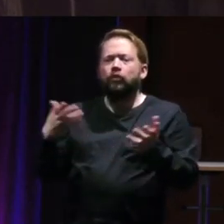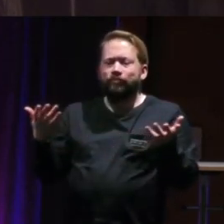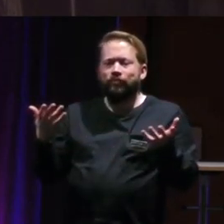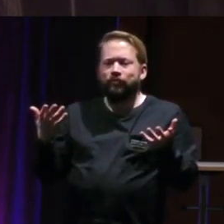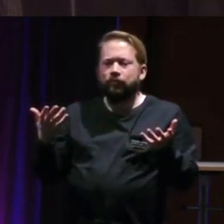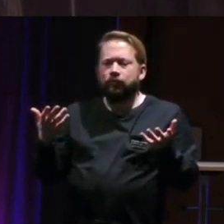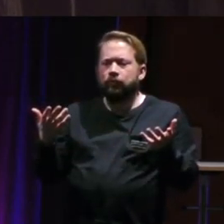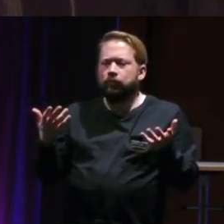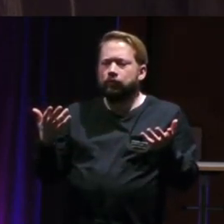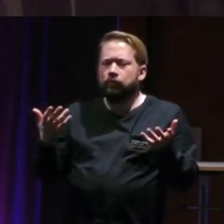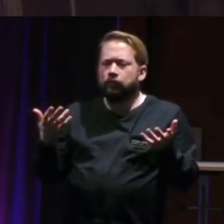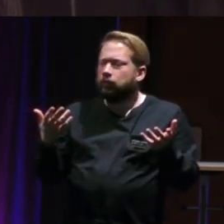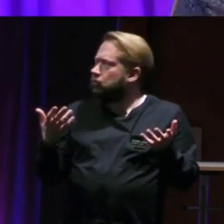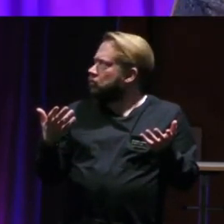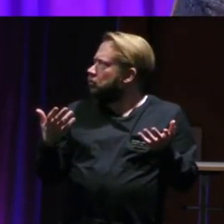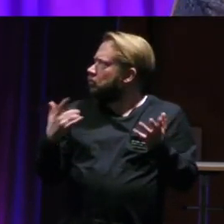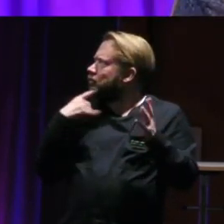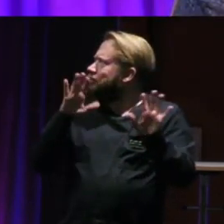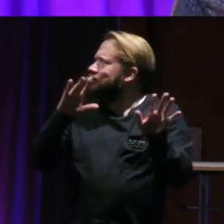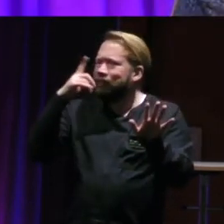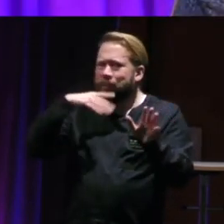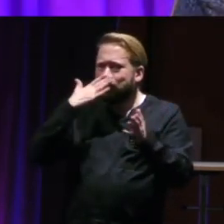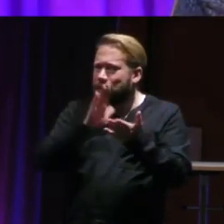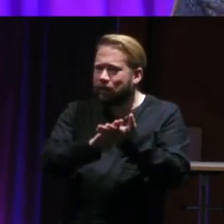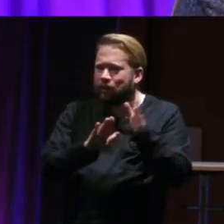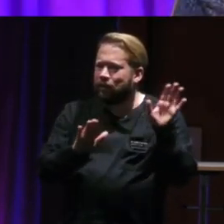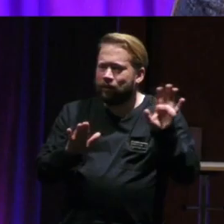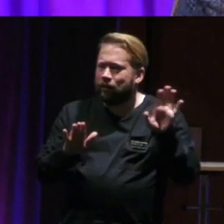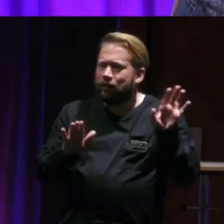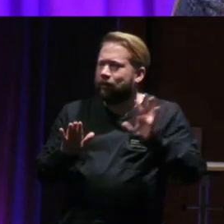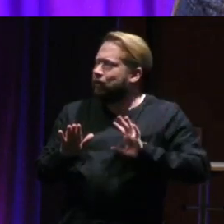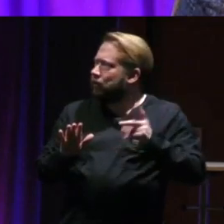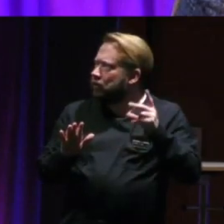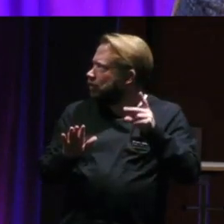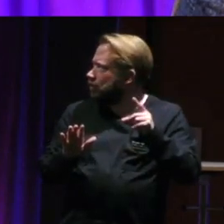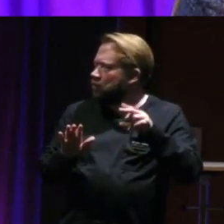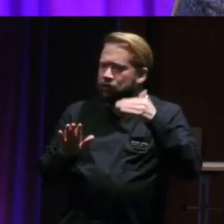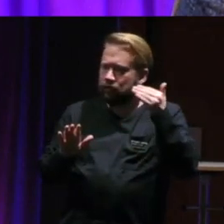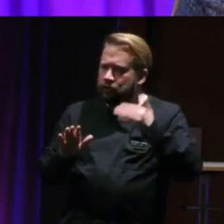not this. It's a Crimea. It's another. one second.